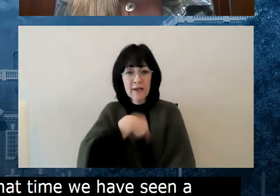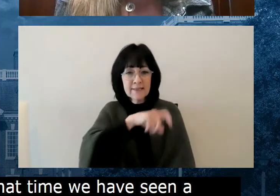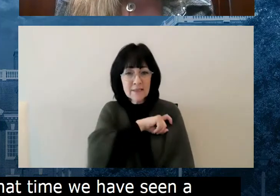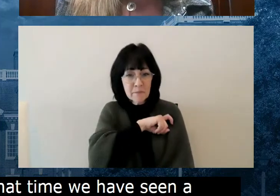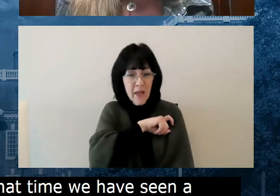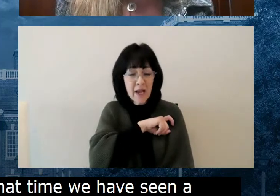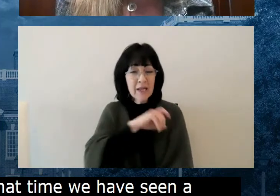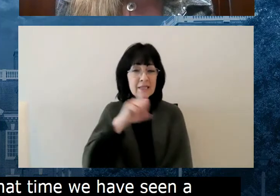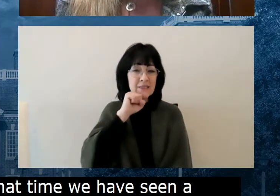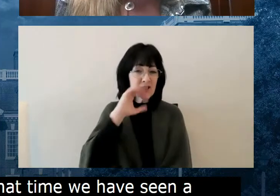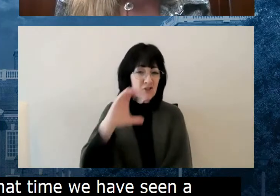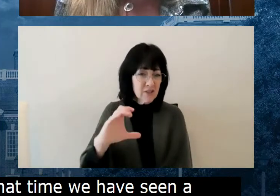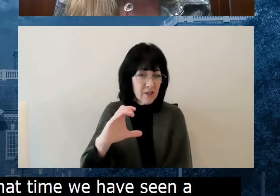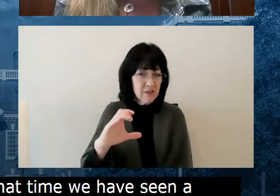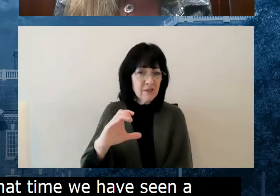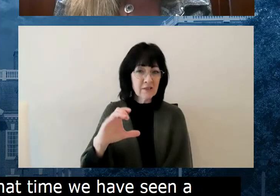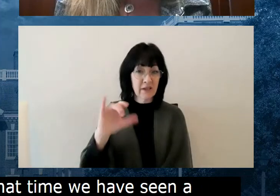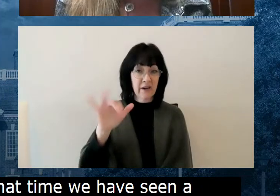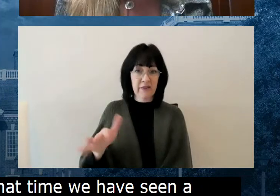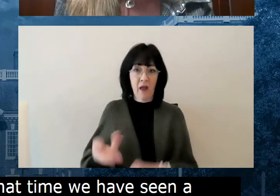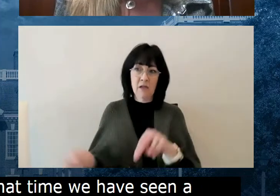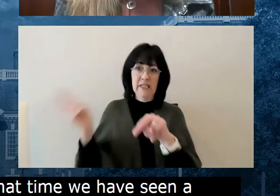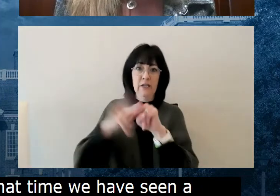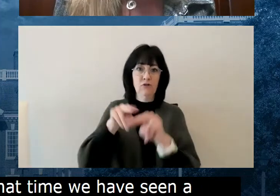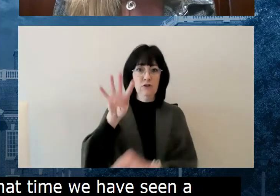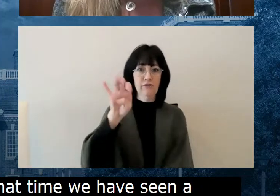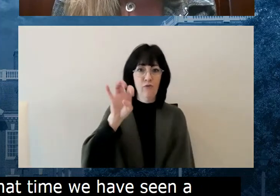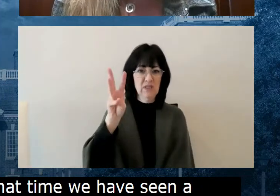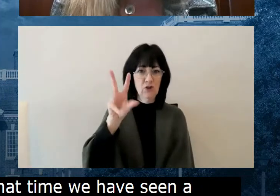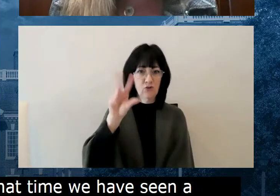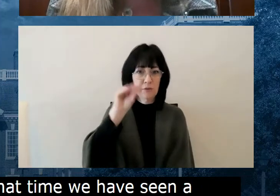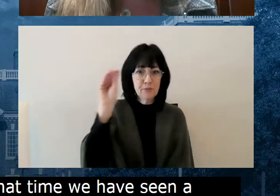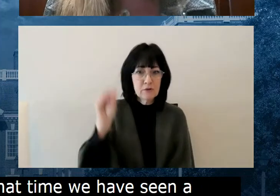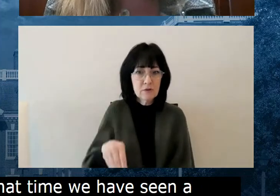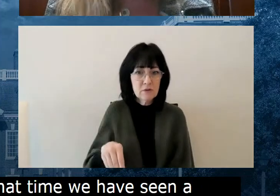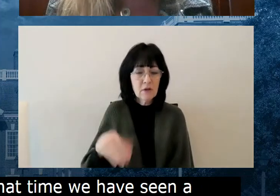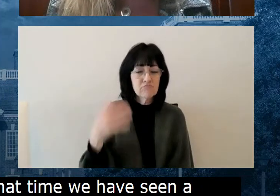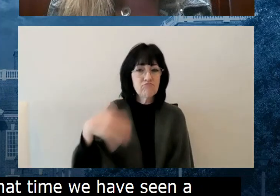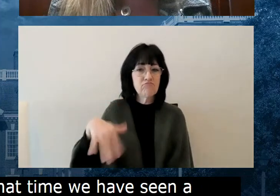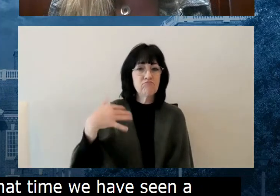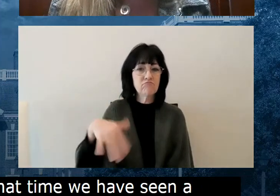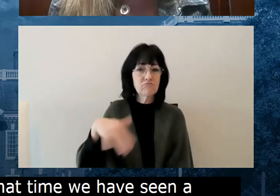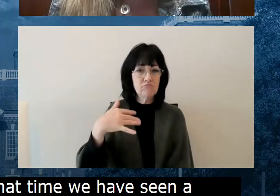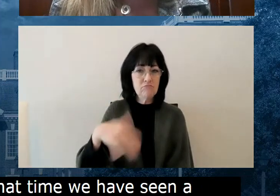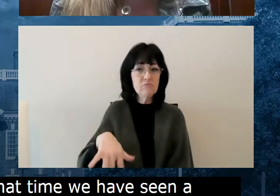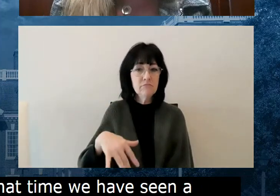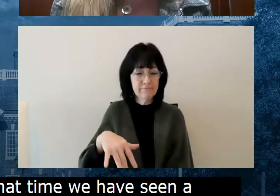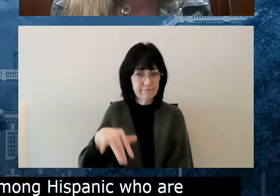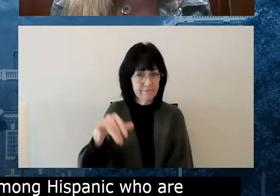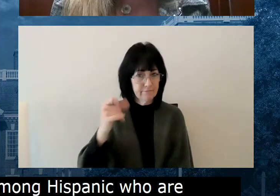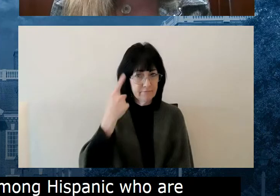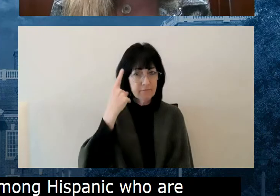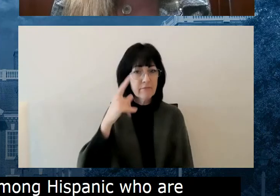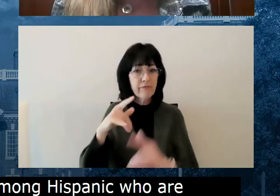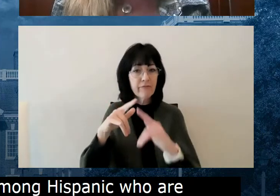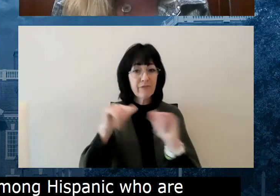which increased 463%. And while at that same time, we saw an increase of